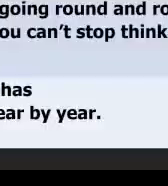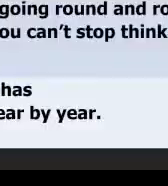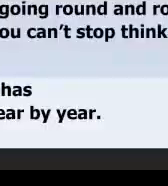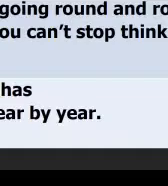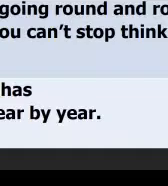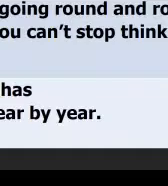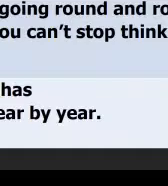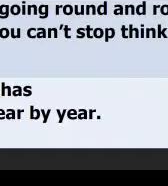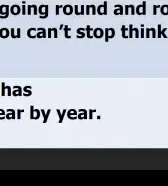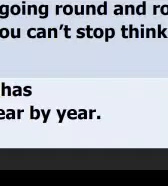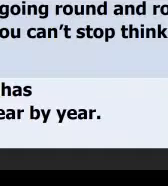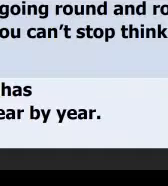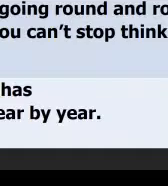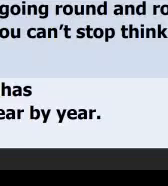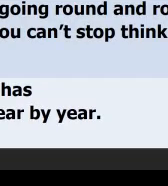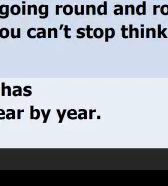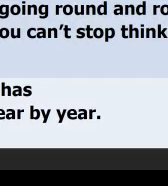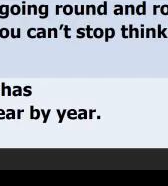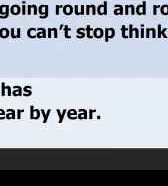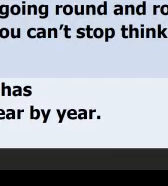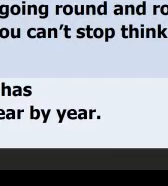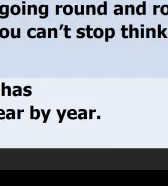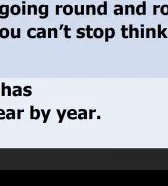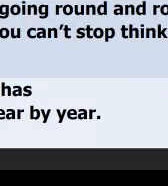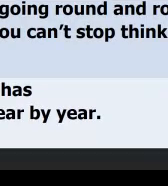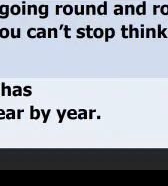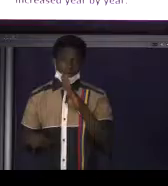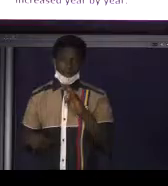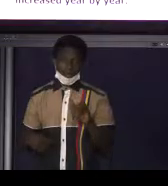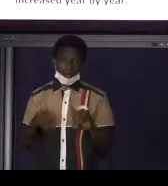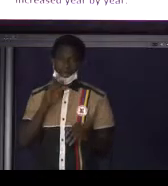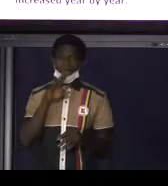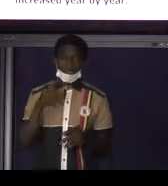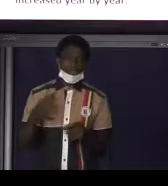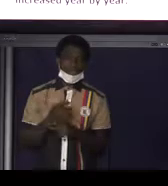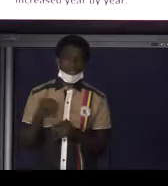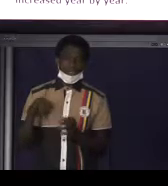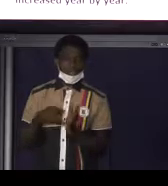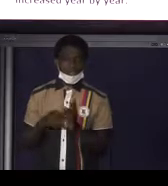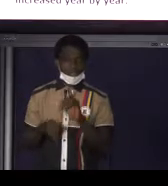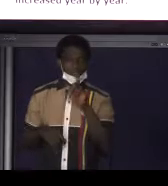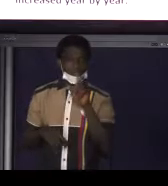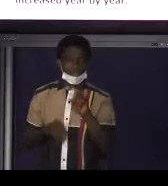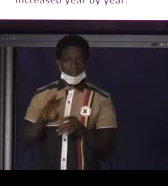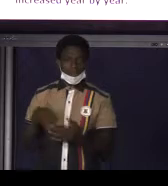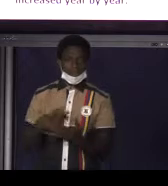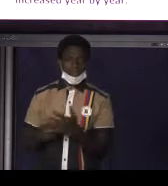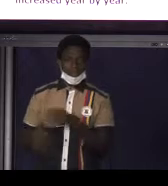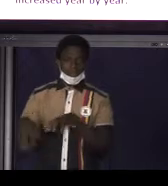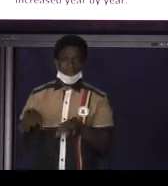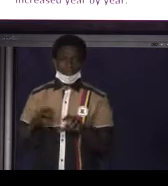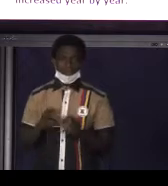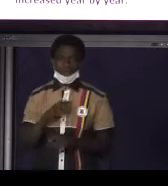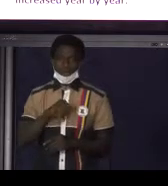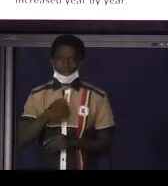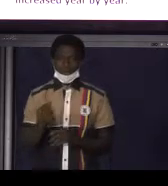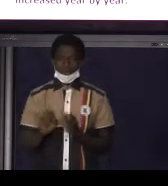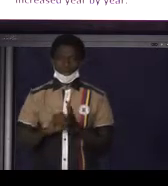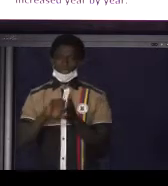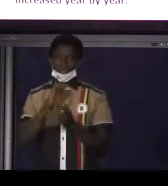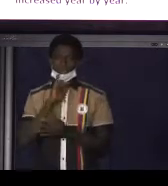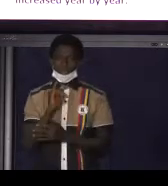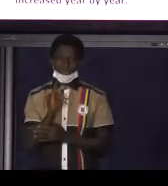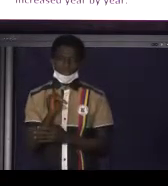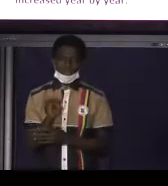is by. So we have by and by. Are you getting it? Well done.